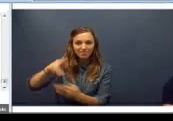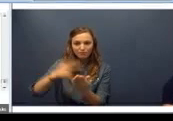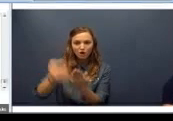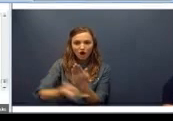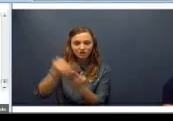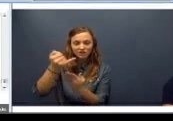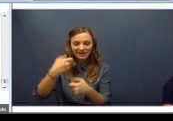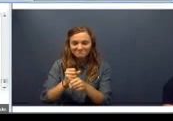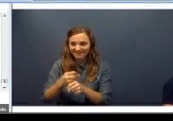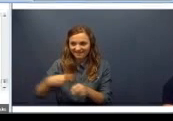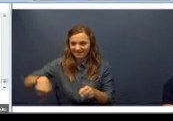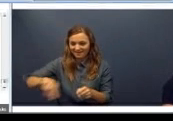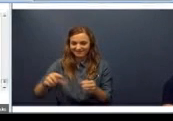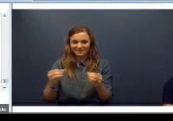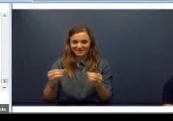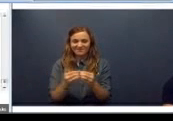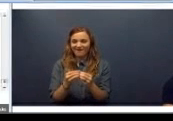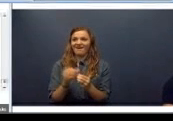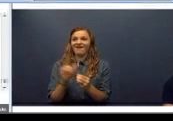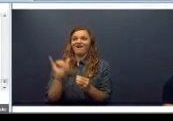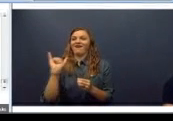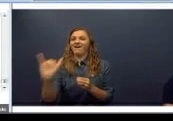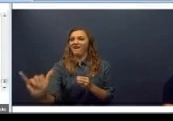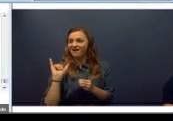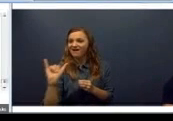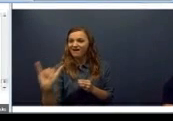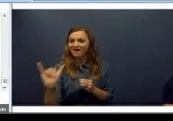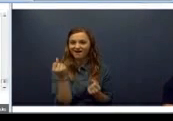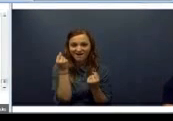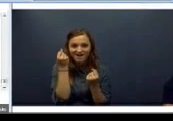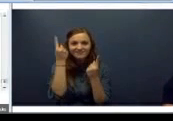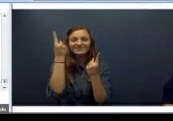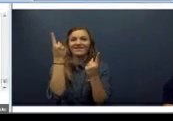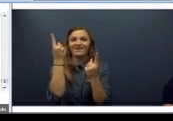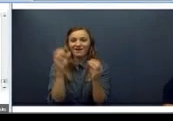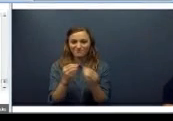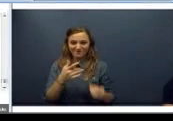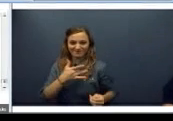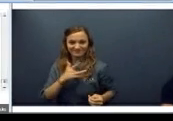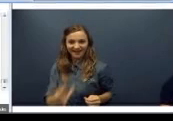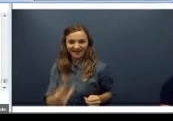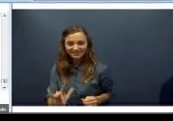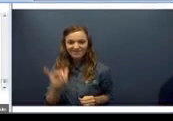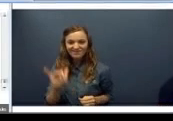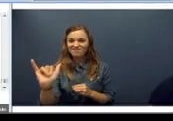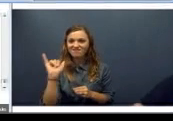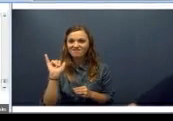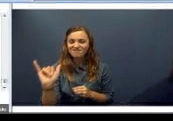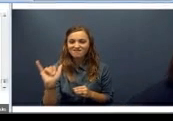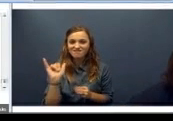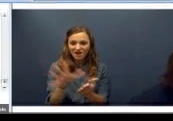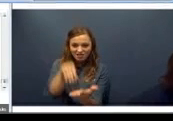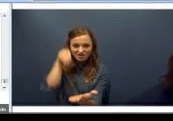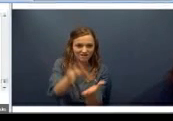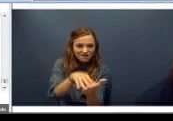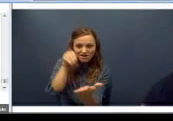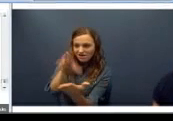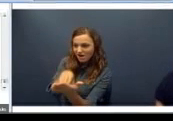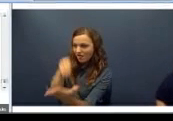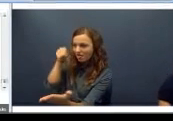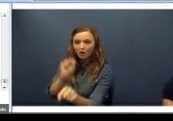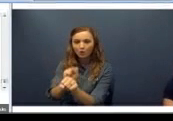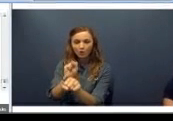BTOP projects are making us more sensitive, and we are coming to learn more as